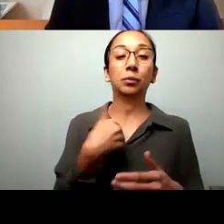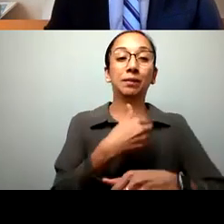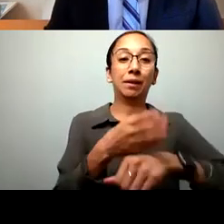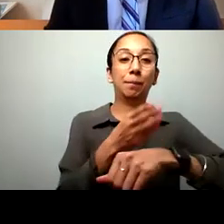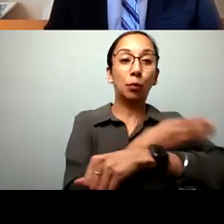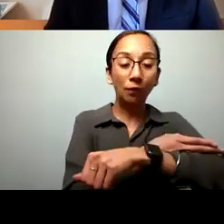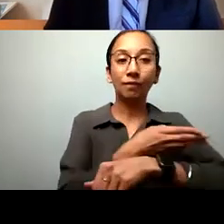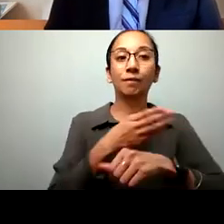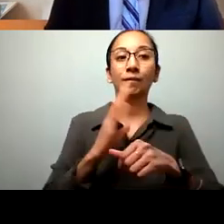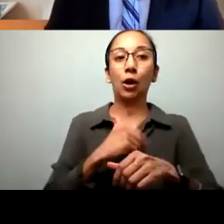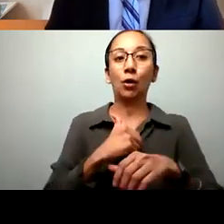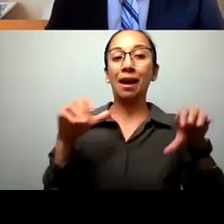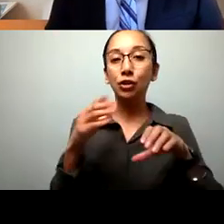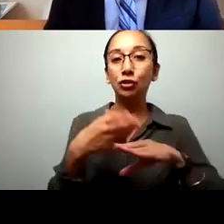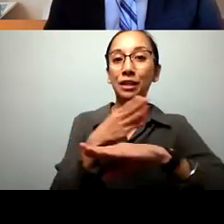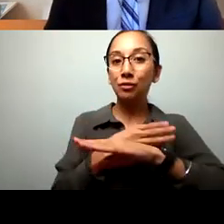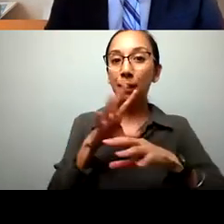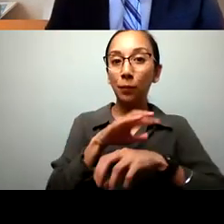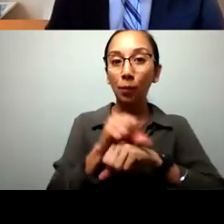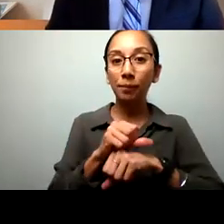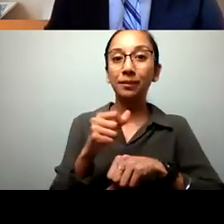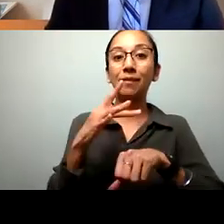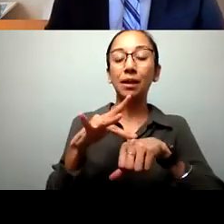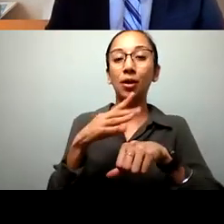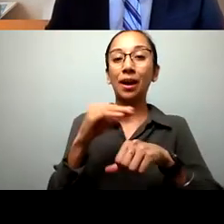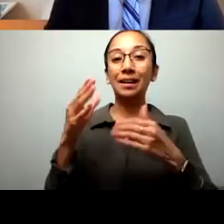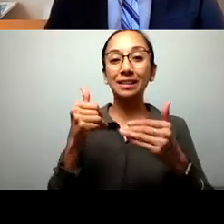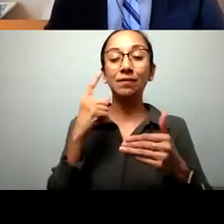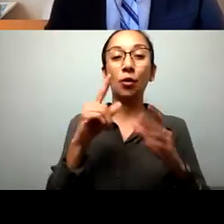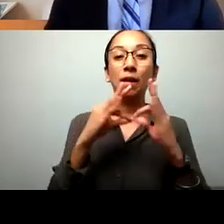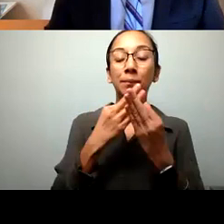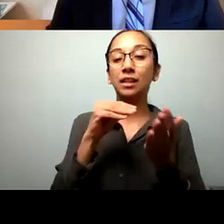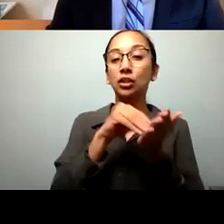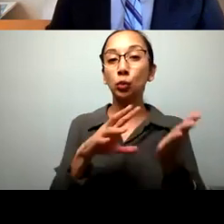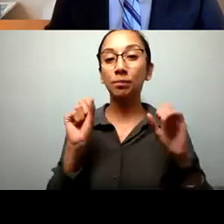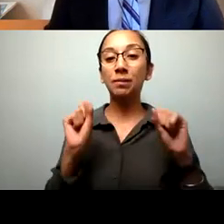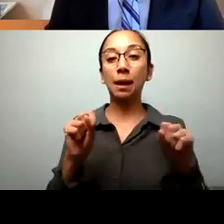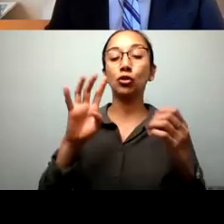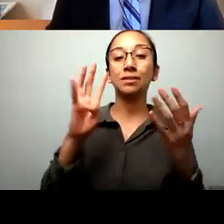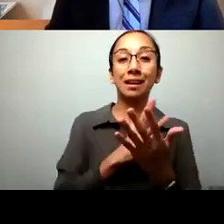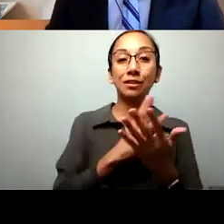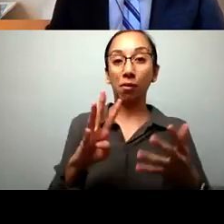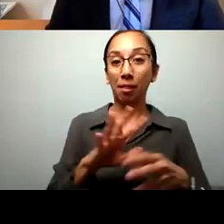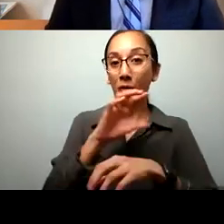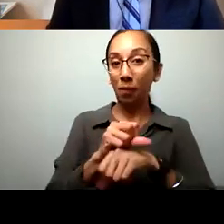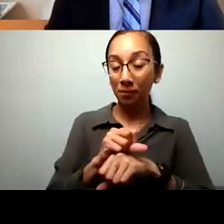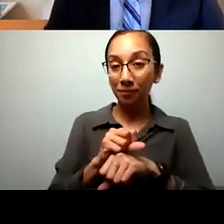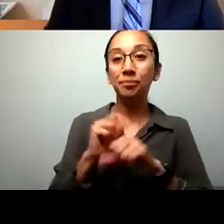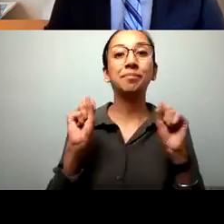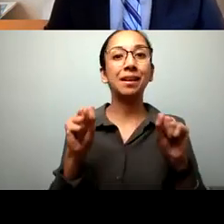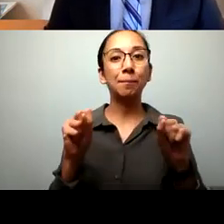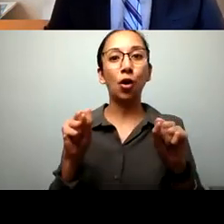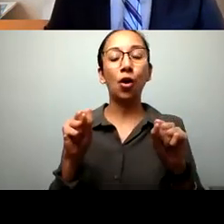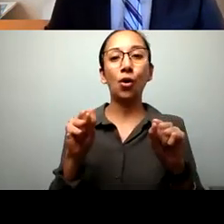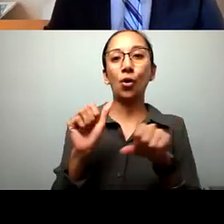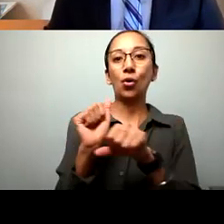appointments available. We've made it available and easy for our families and students to be able to schedule those appointments, being able to kind of